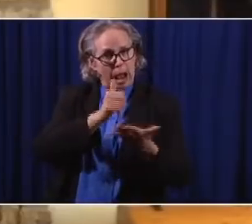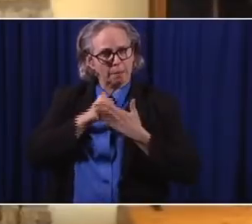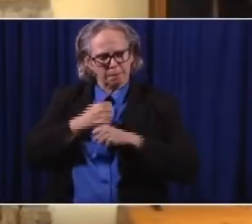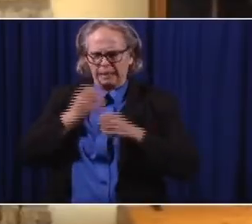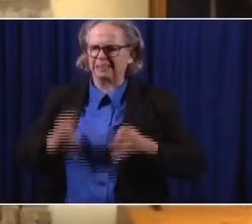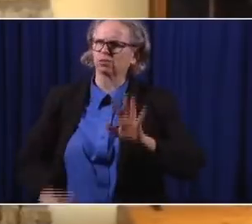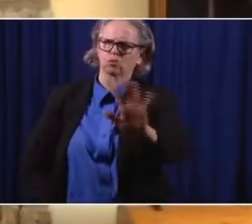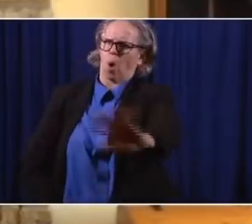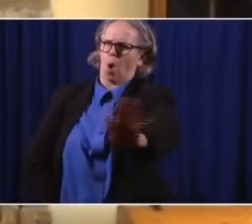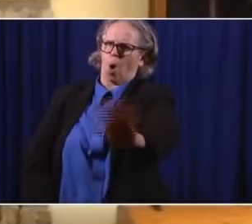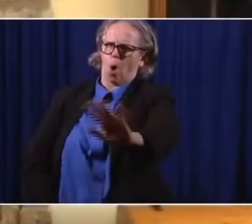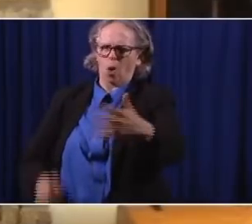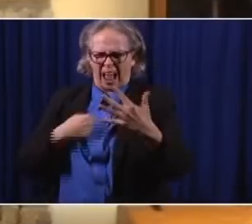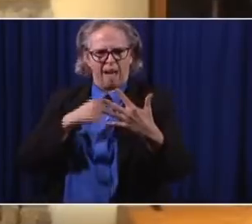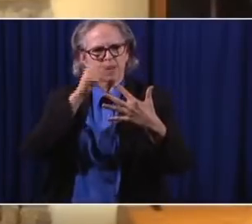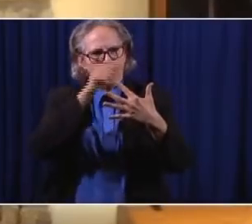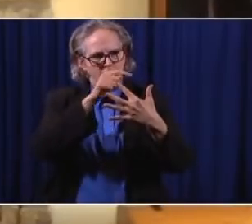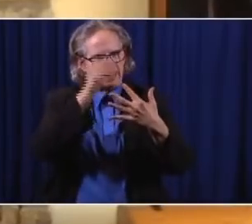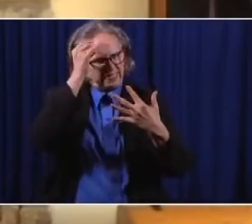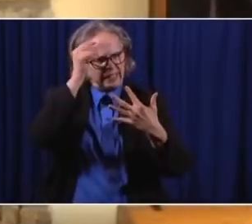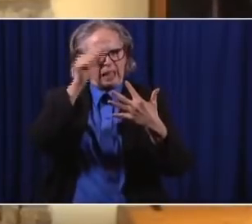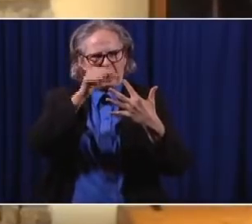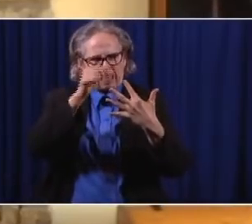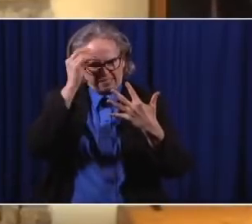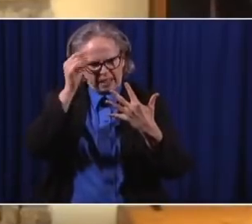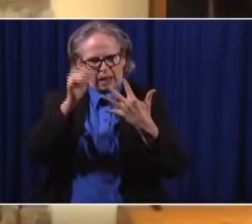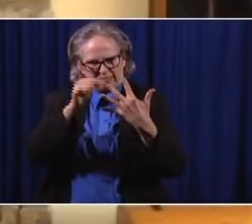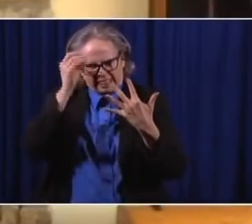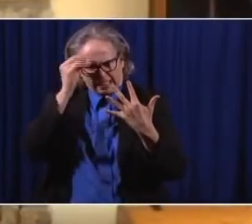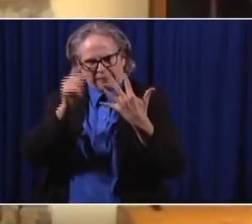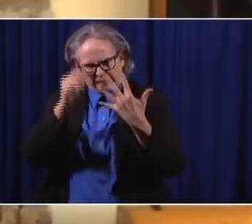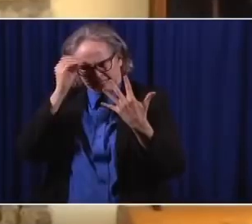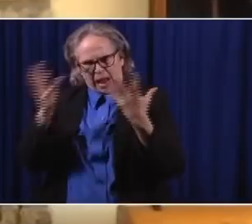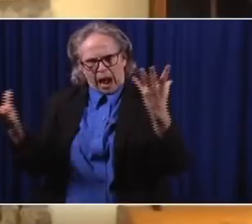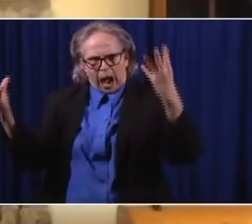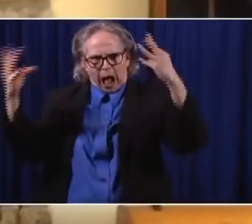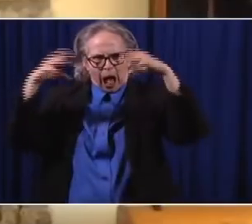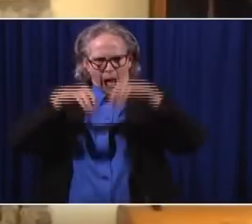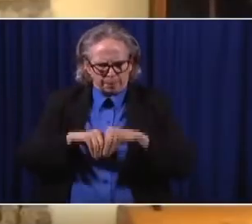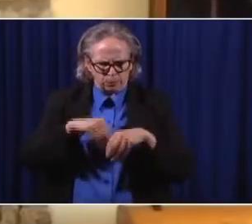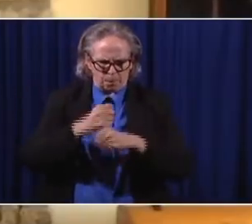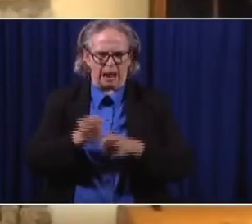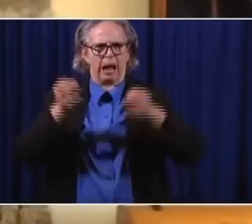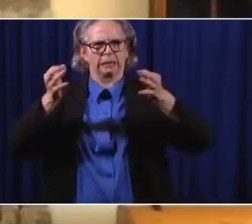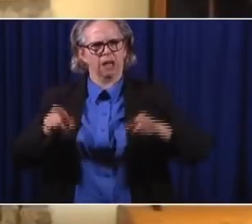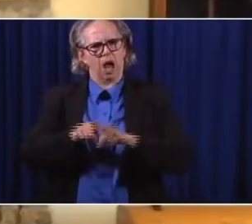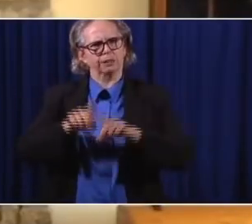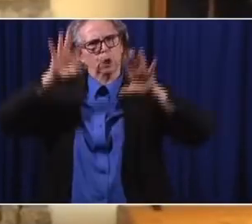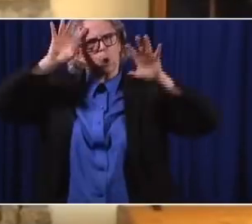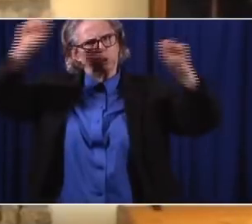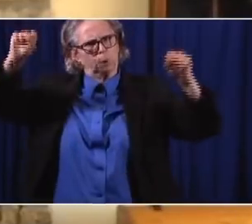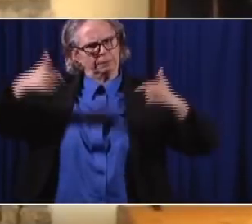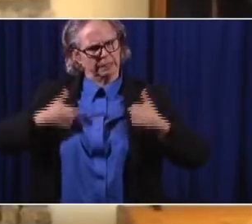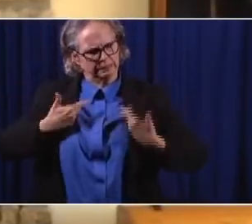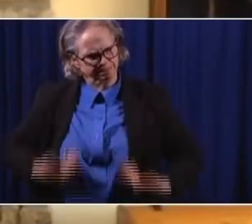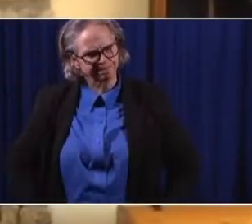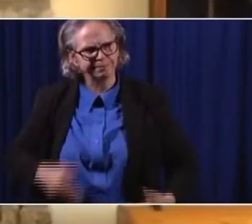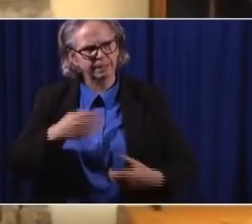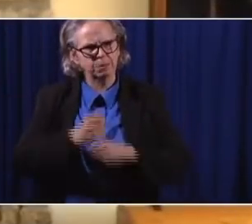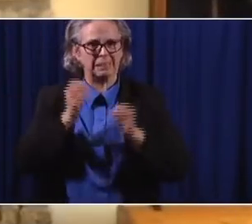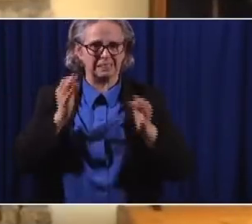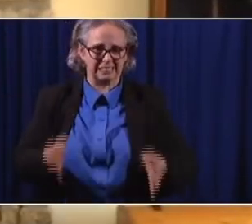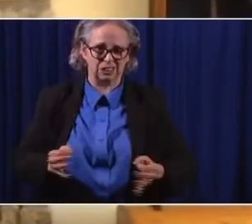different. But I would want to look at all of those things and then make a determination. And look, throughout